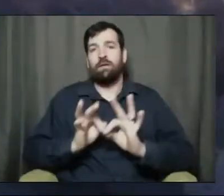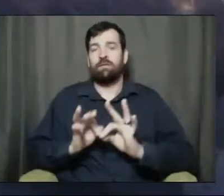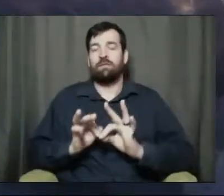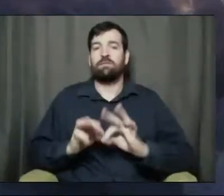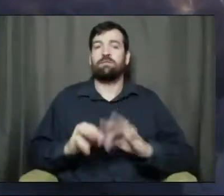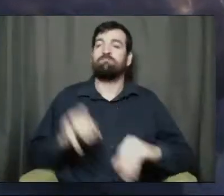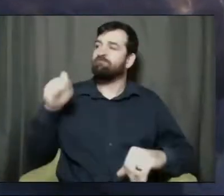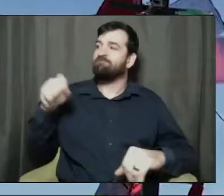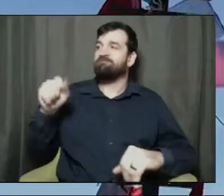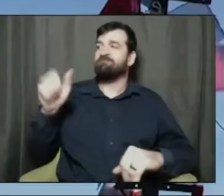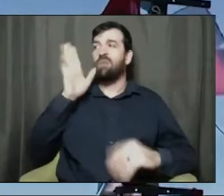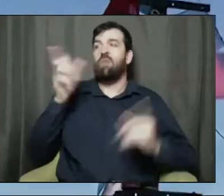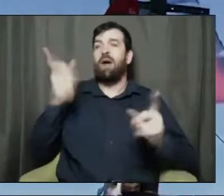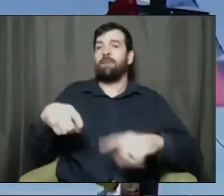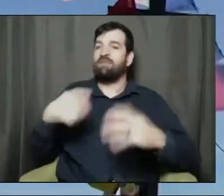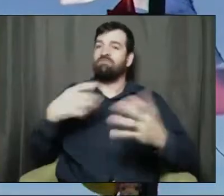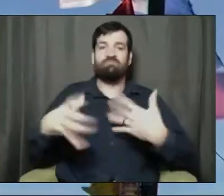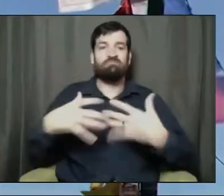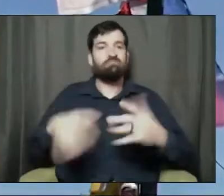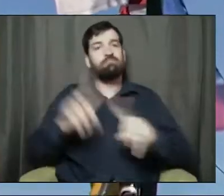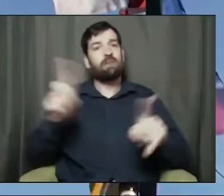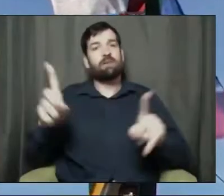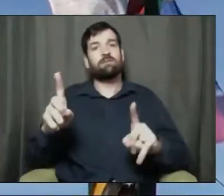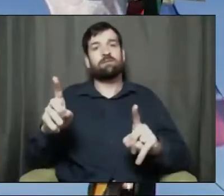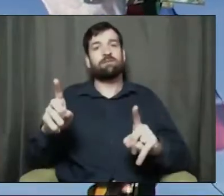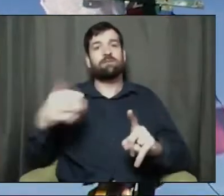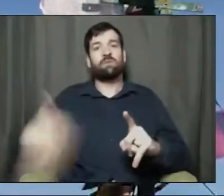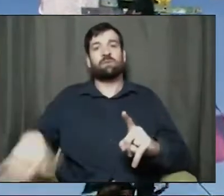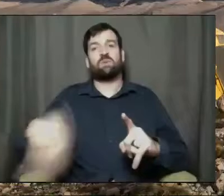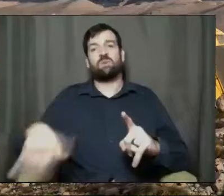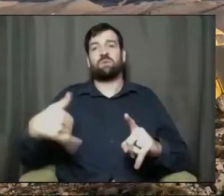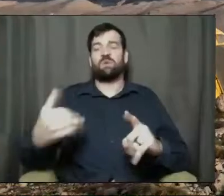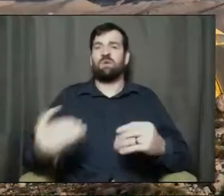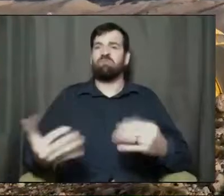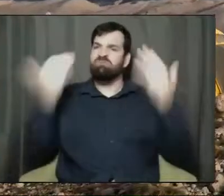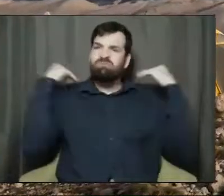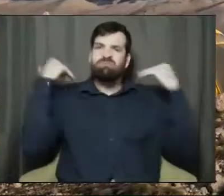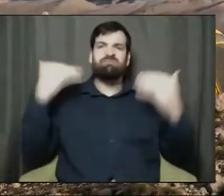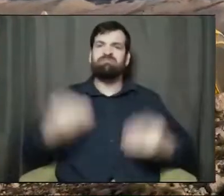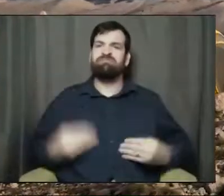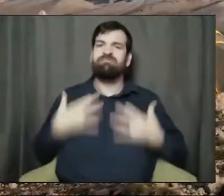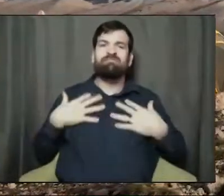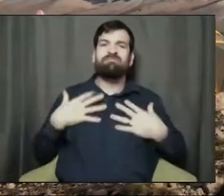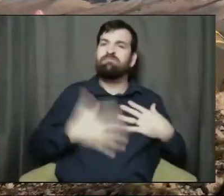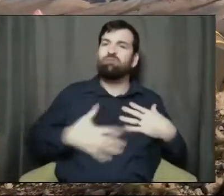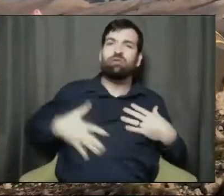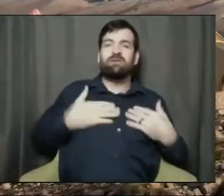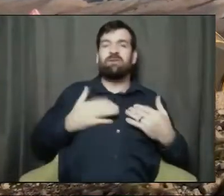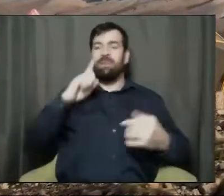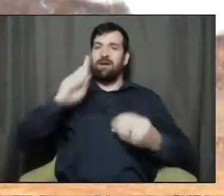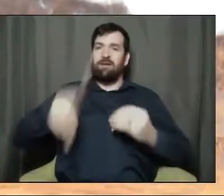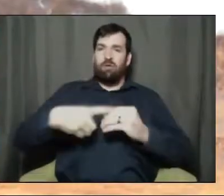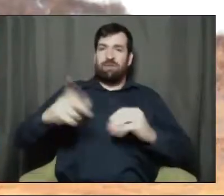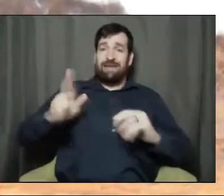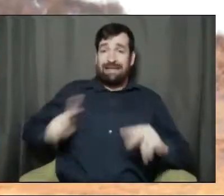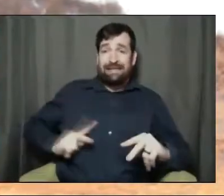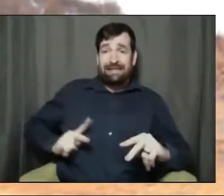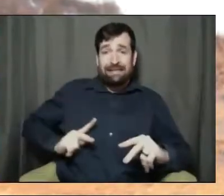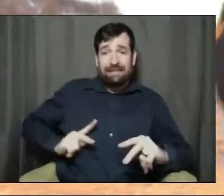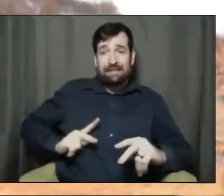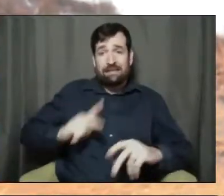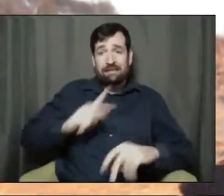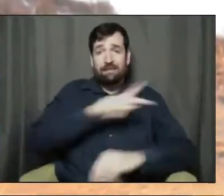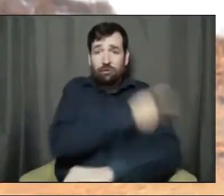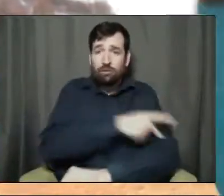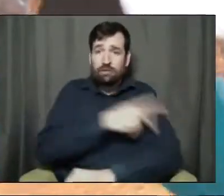happen without question, but I think it's just going to be such an just overwhelming gratitude. I think a lot about what kidney patients go through. This feels like a